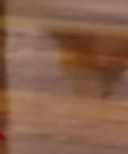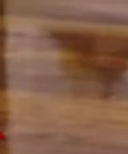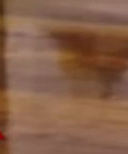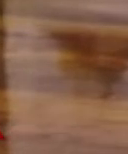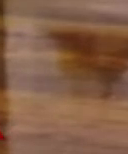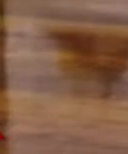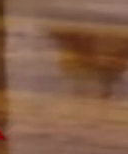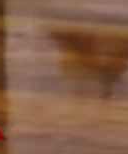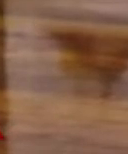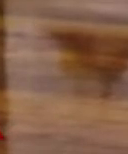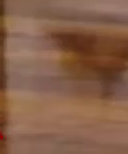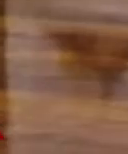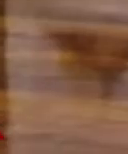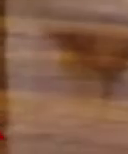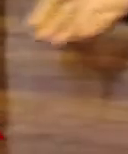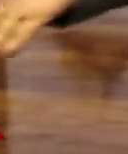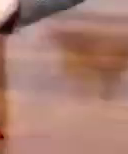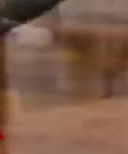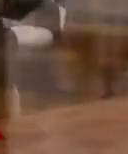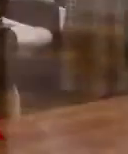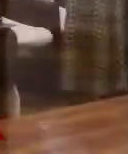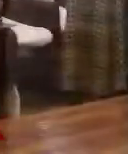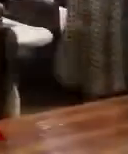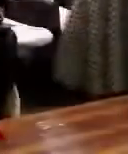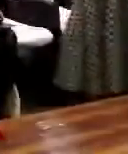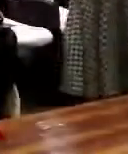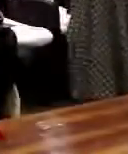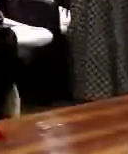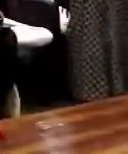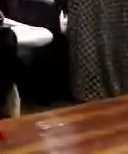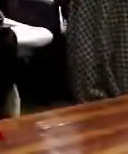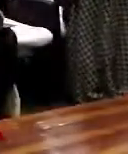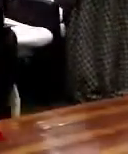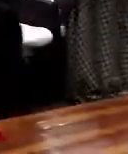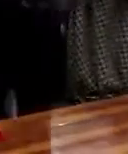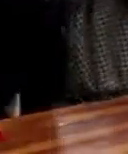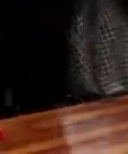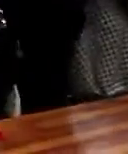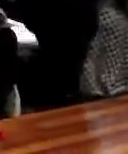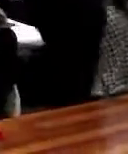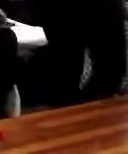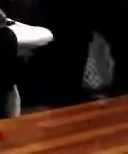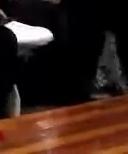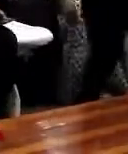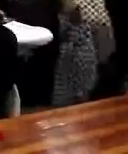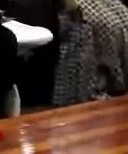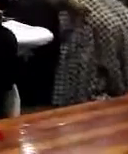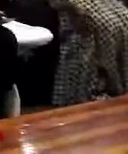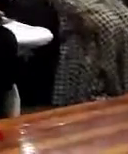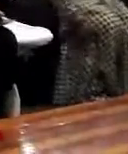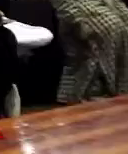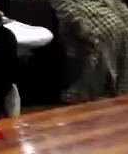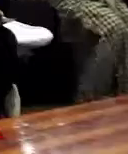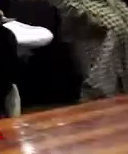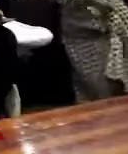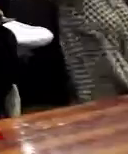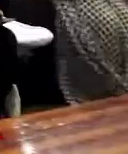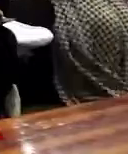Okay. Thanks, Honorable Premier. I don't want to lose my job, but I'm that Mr. Sokoto who caused injury to the